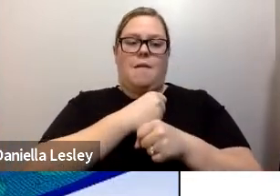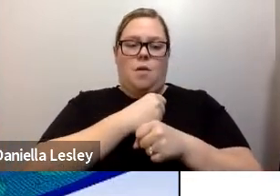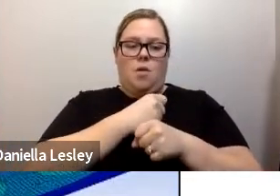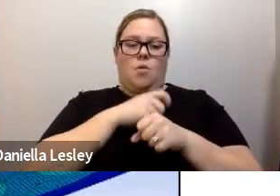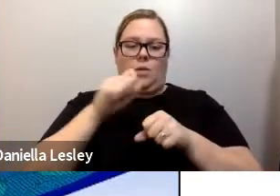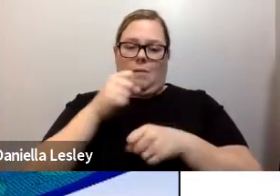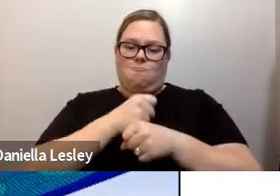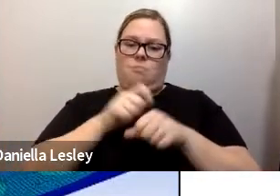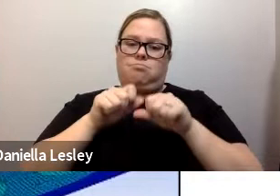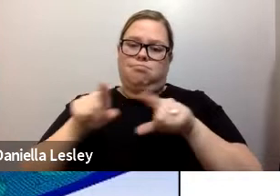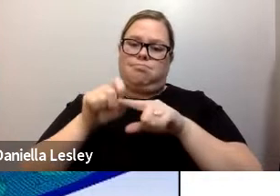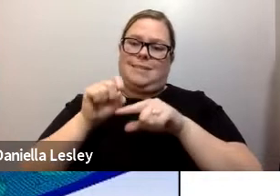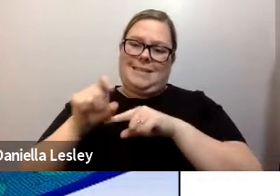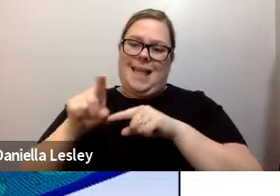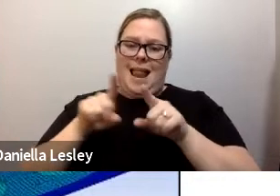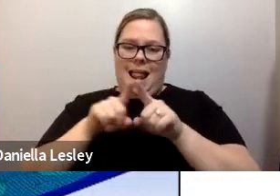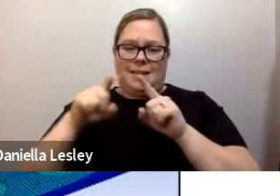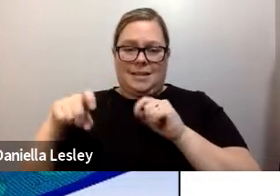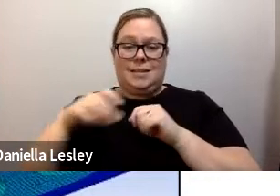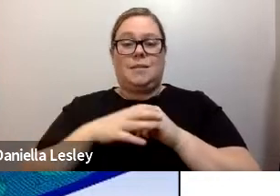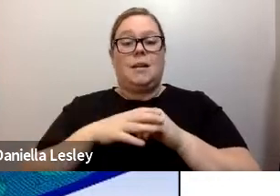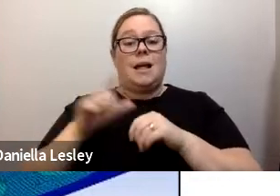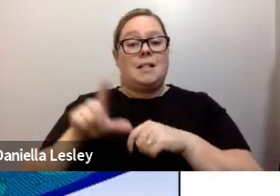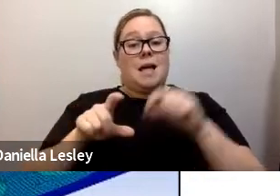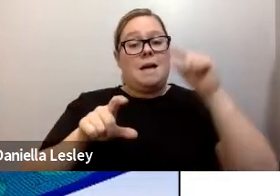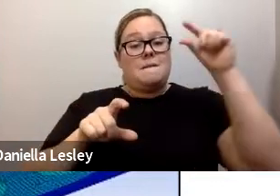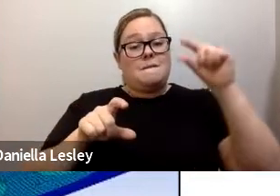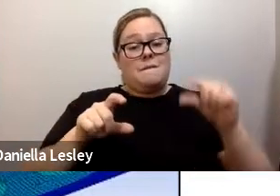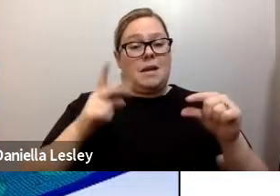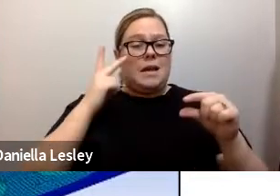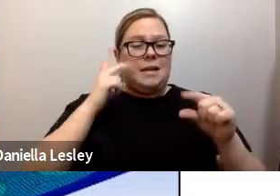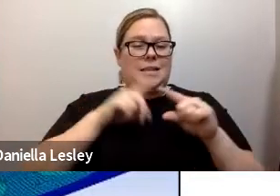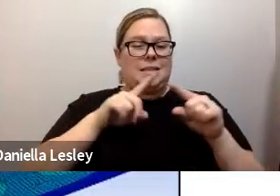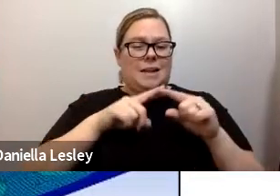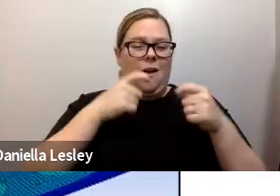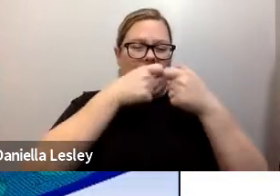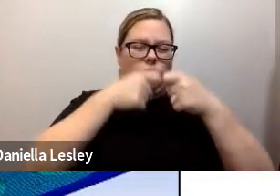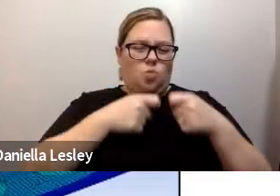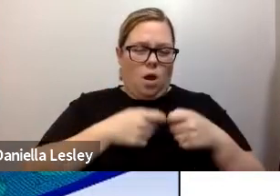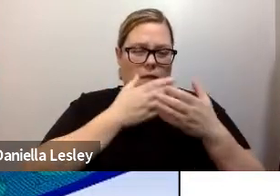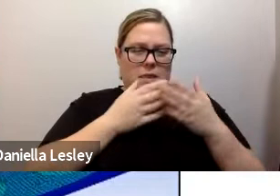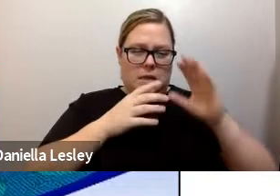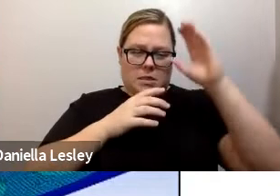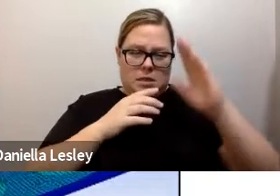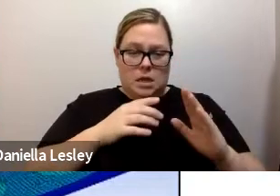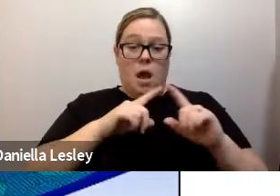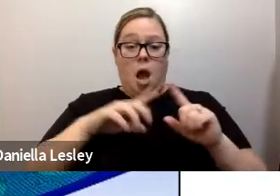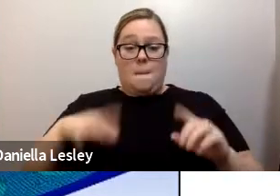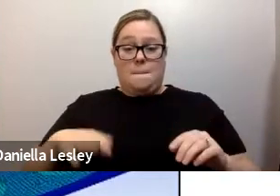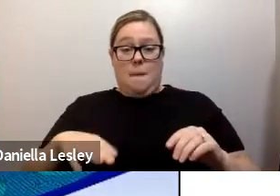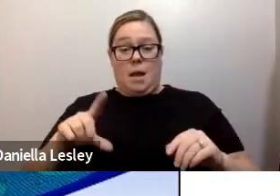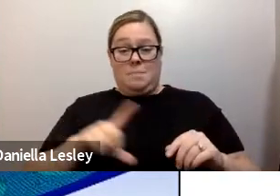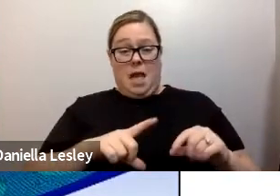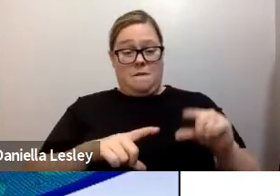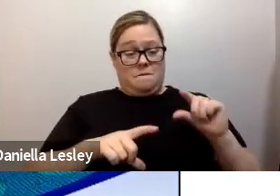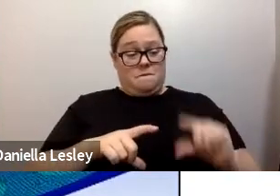them. On the left, you see some different iterations. We don't spend any time on the electronics here, but on the bottom left